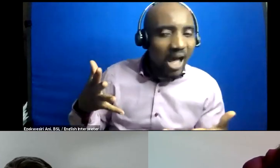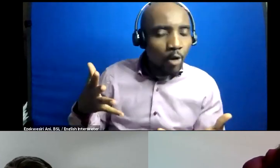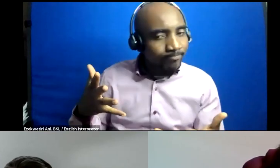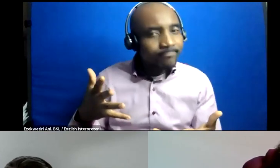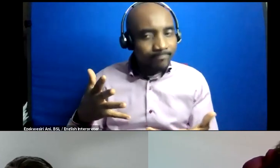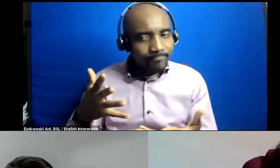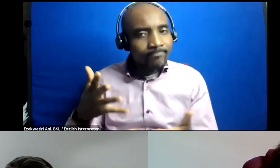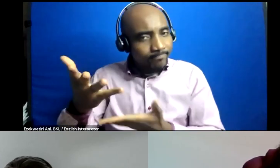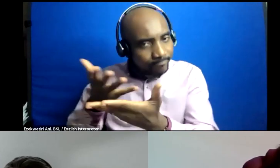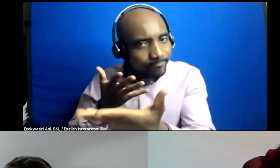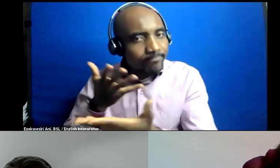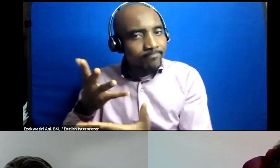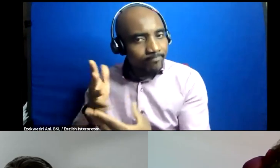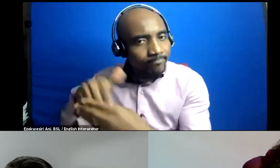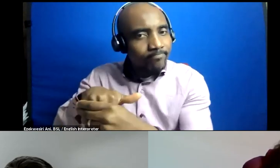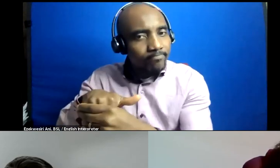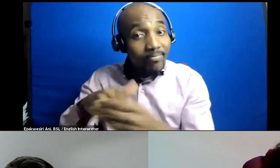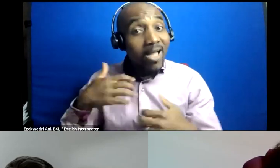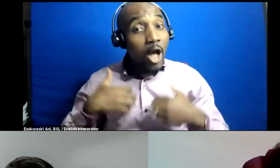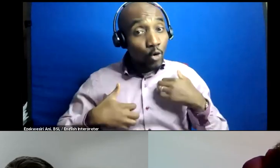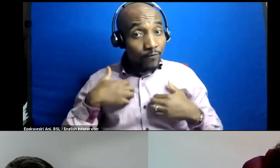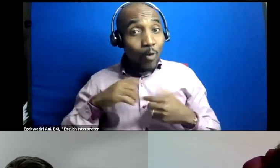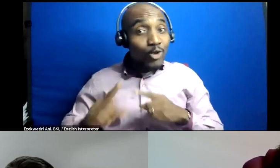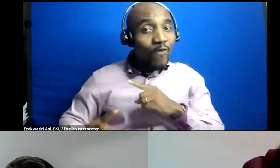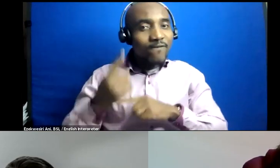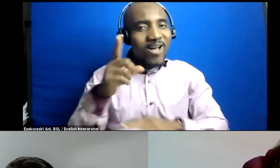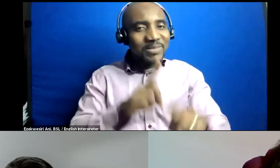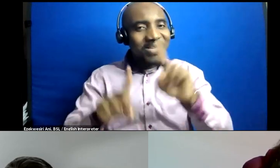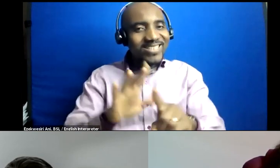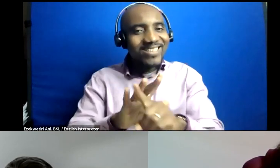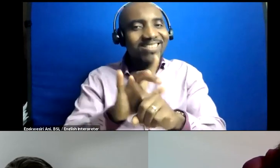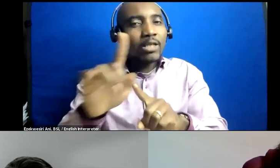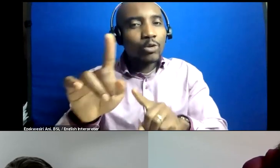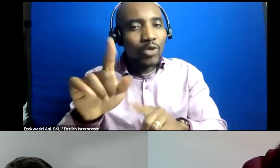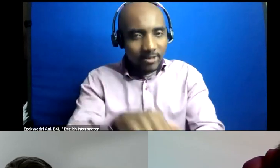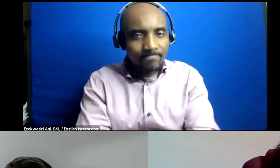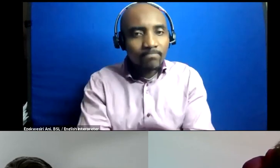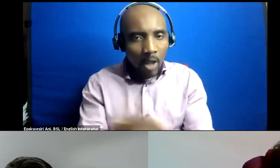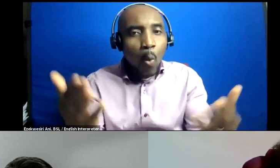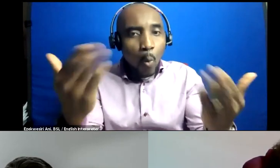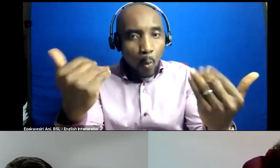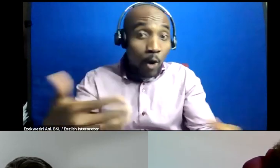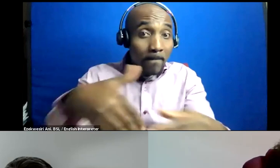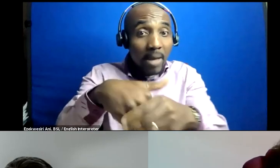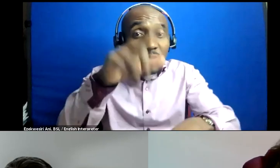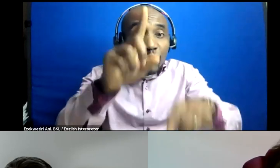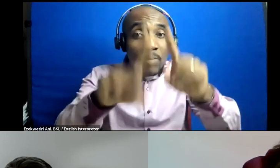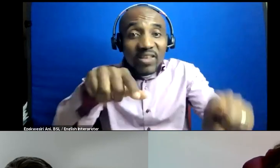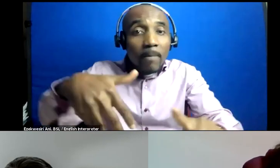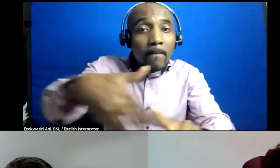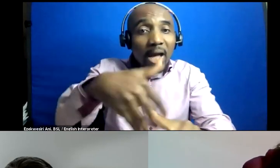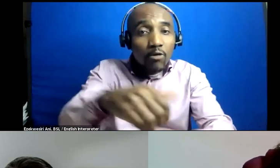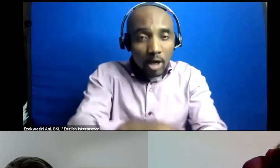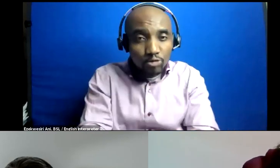I look forward to our inaugural meeting, which is next week, and welcoming members from a variety of backgrounds to take